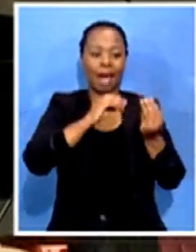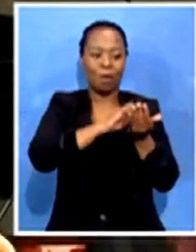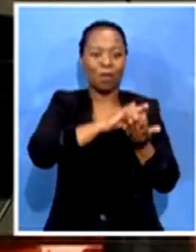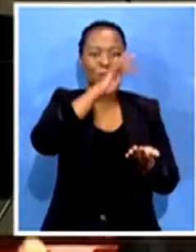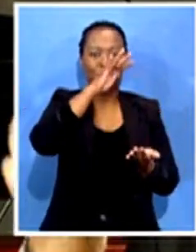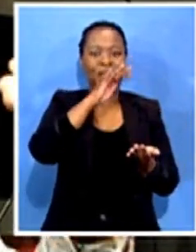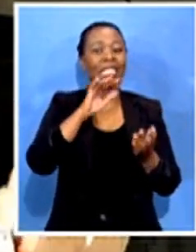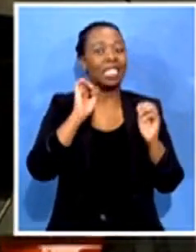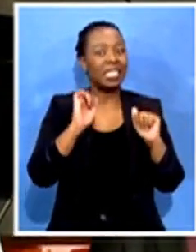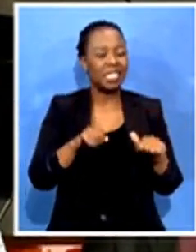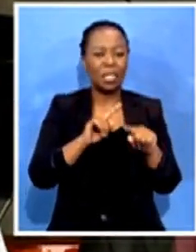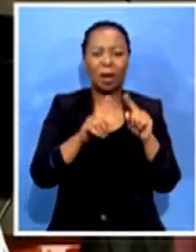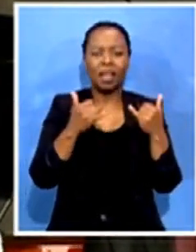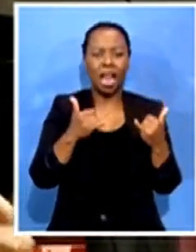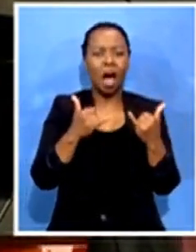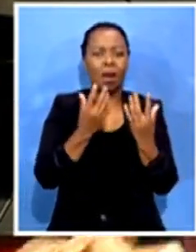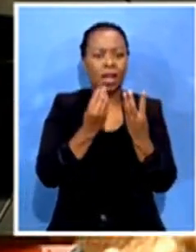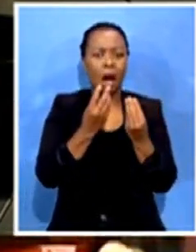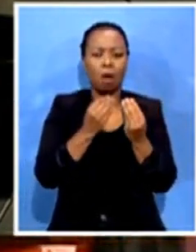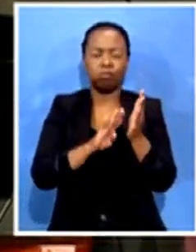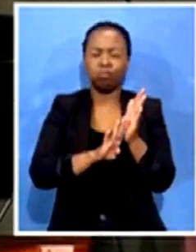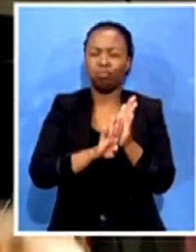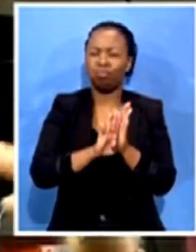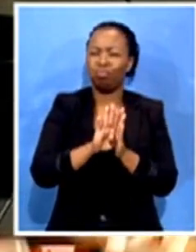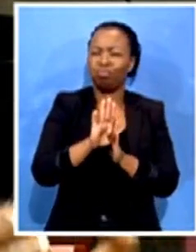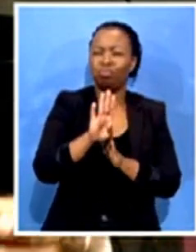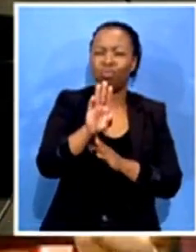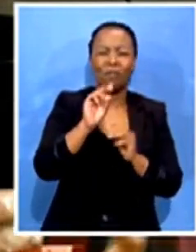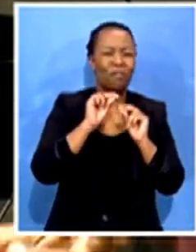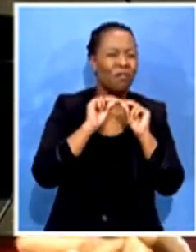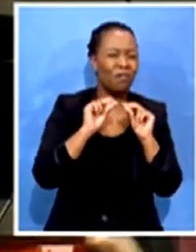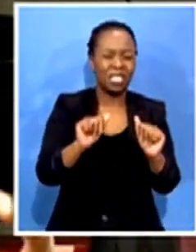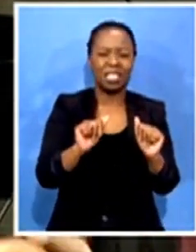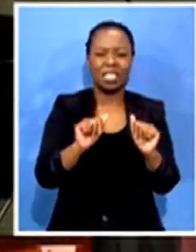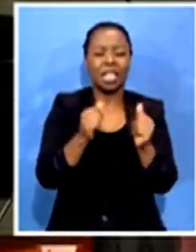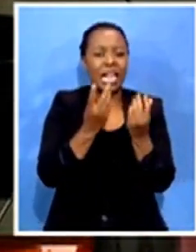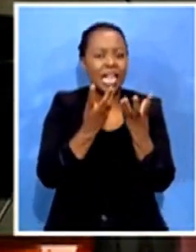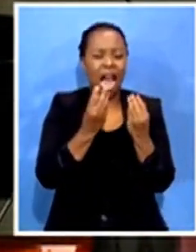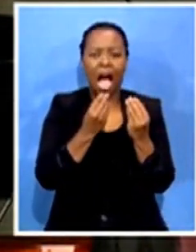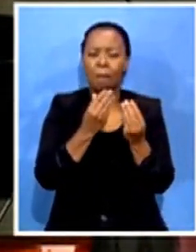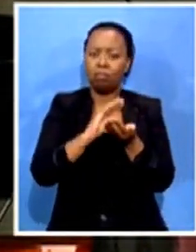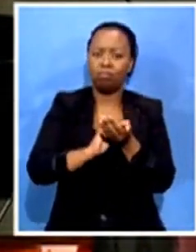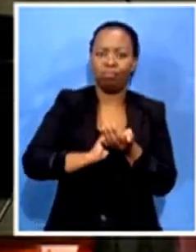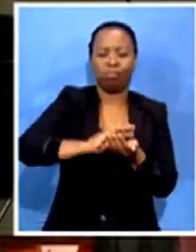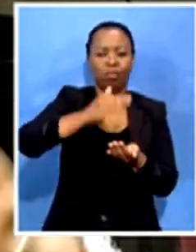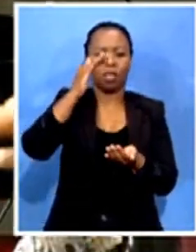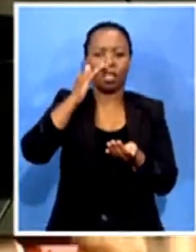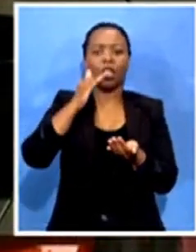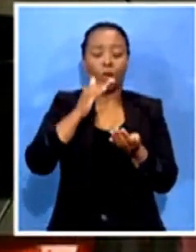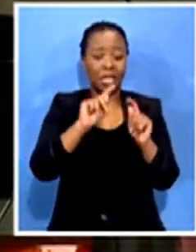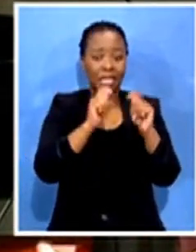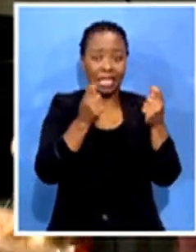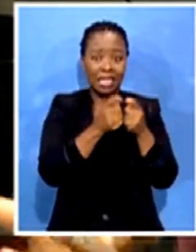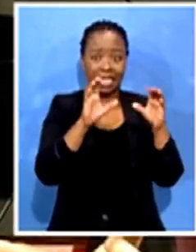and the numbers are much higher. Even our modeling team, our advisory council on COVID, the group